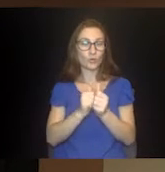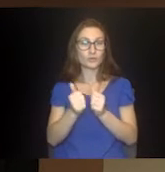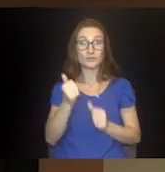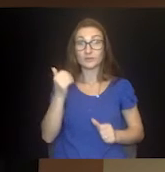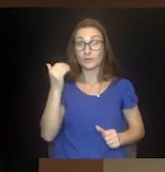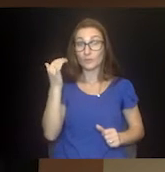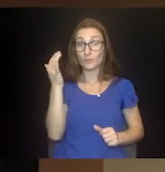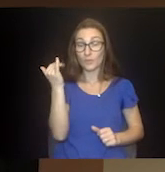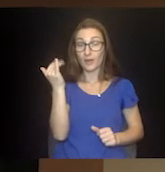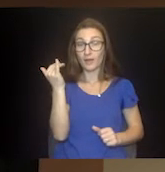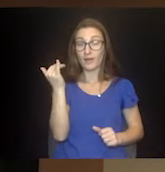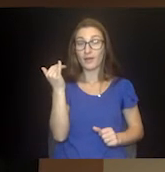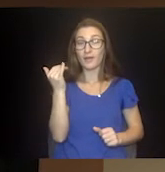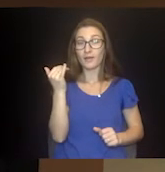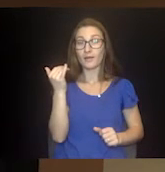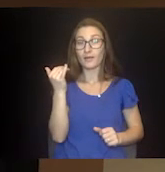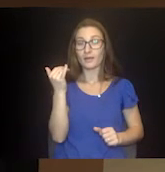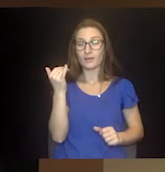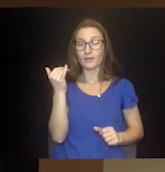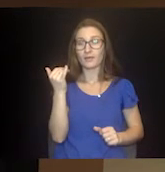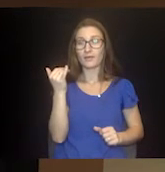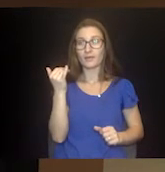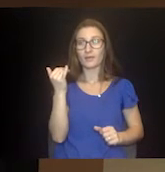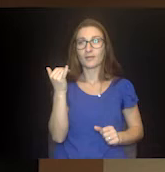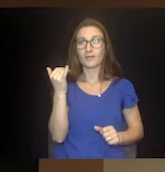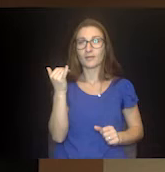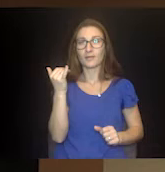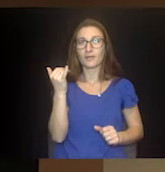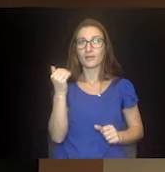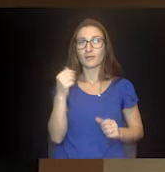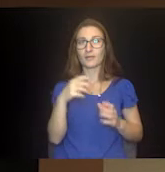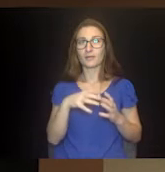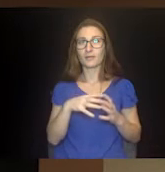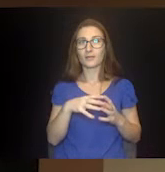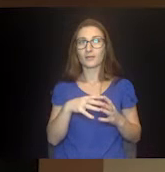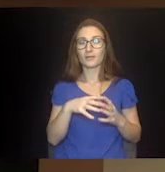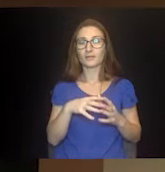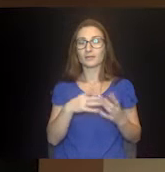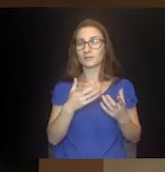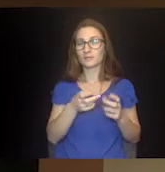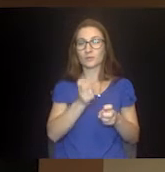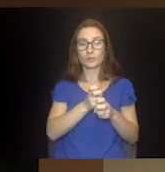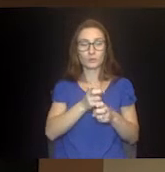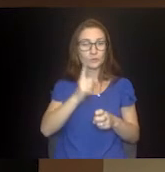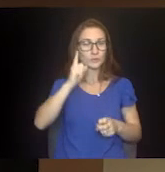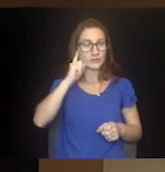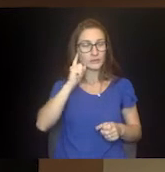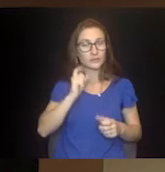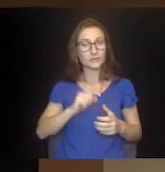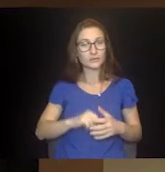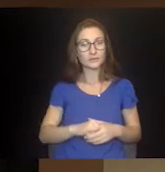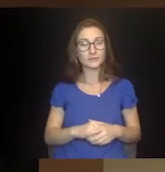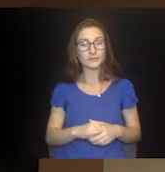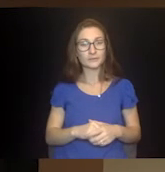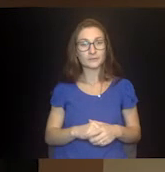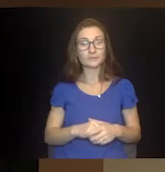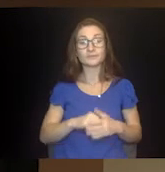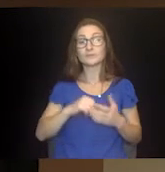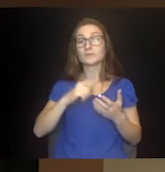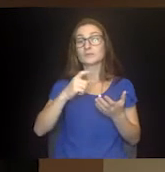rides because I like riding horses. I ride Marshall. Then